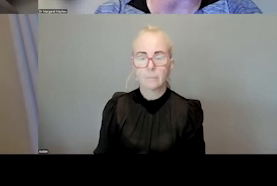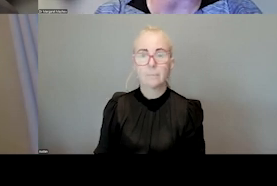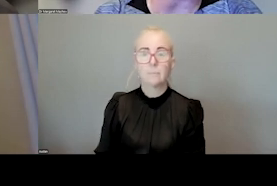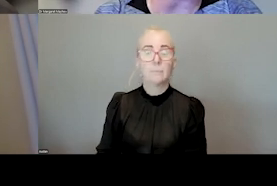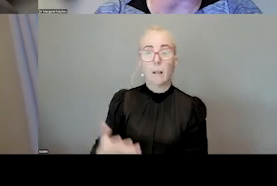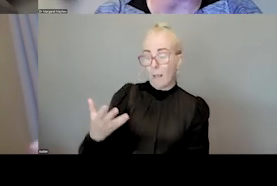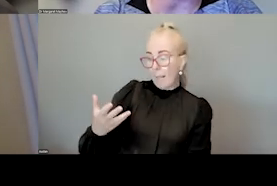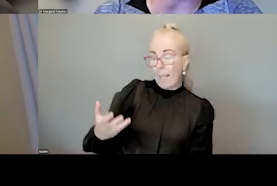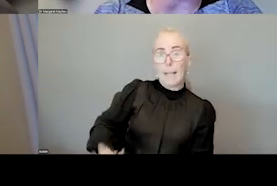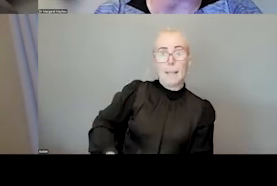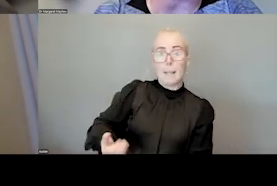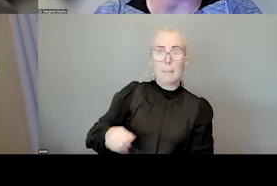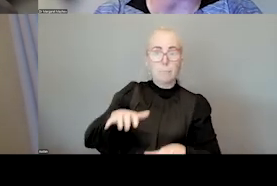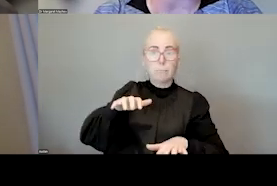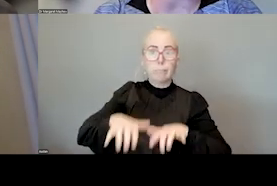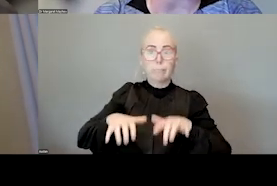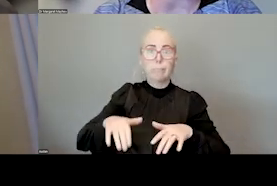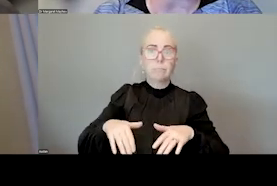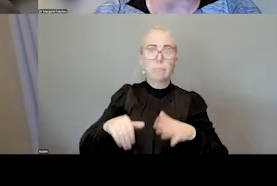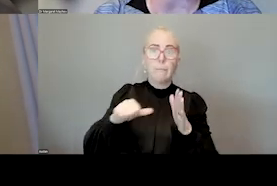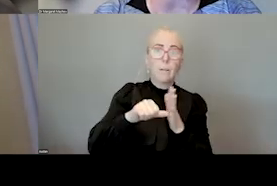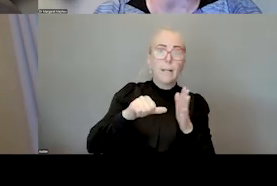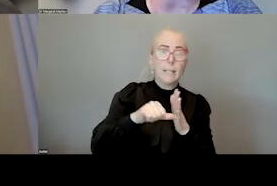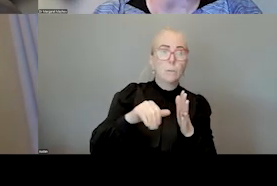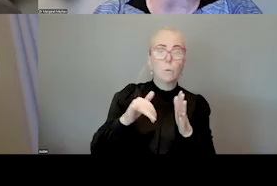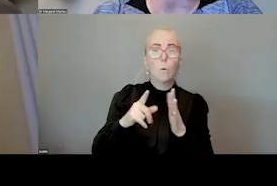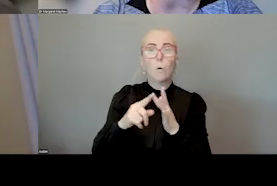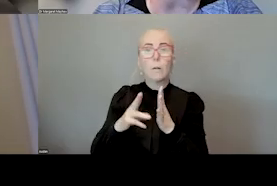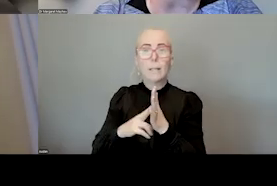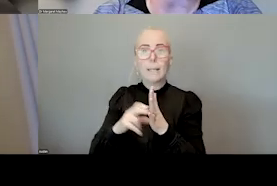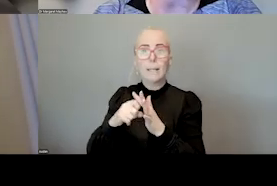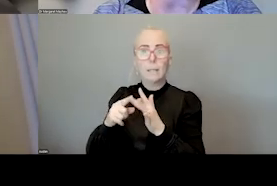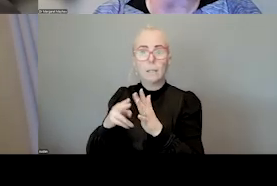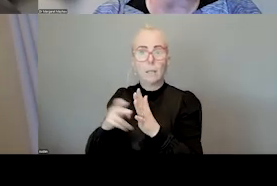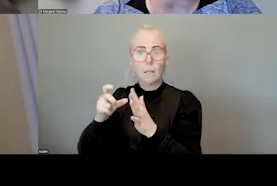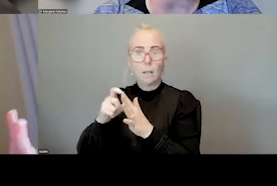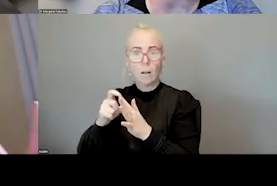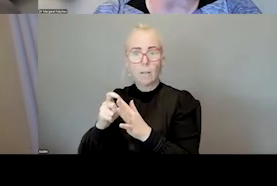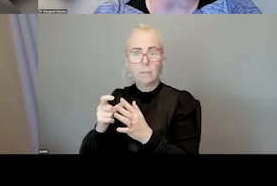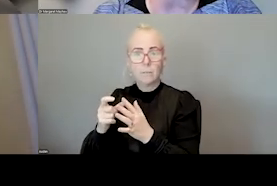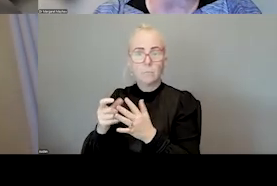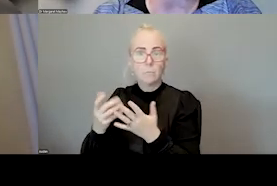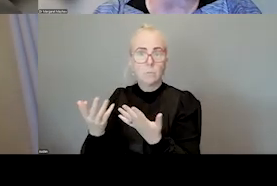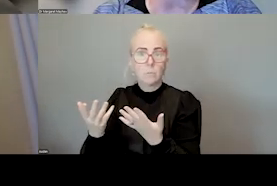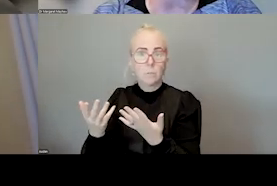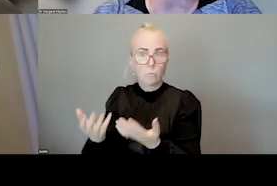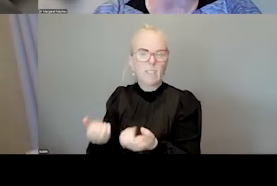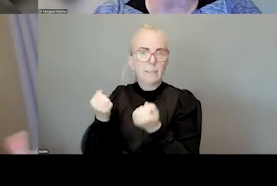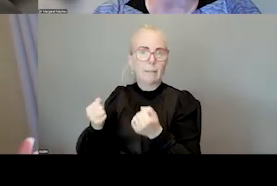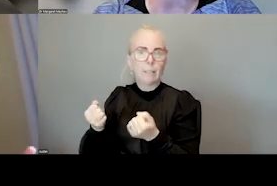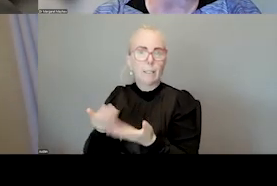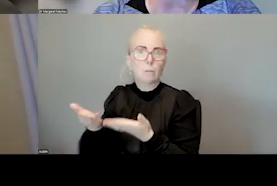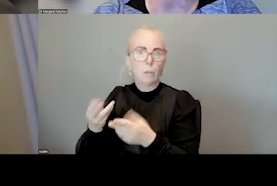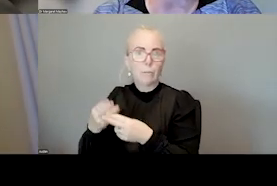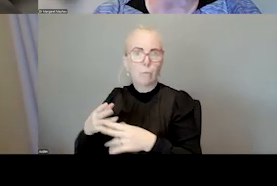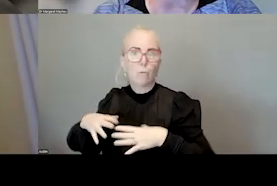whether that is financial or whether that is in kind, will add to,